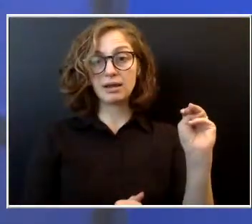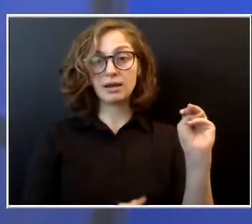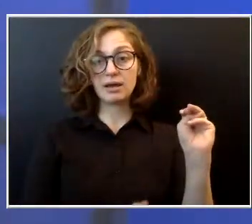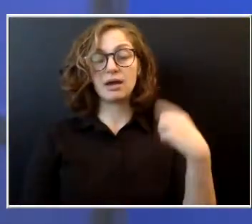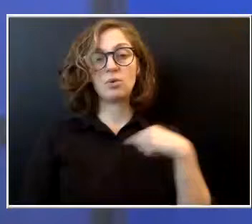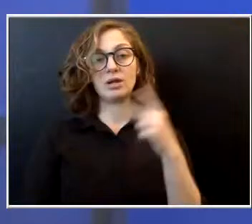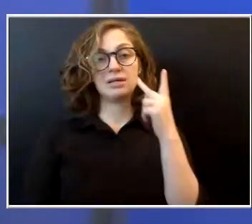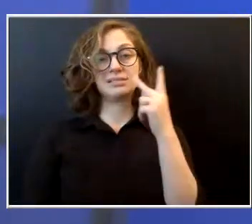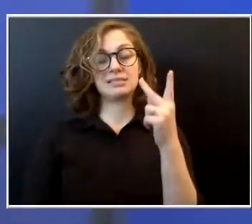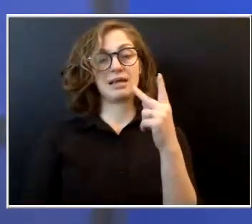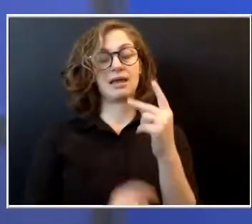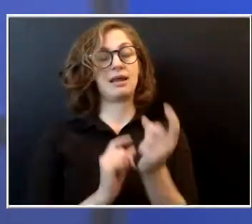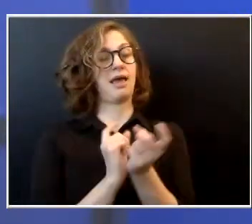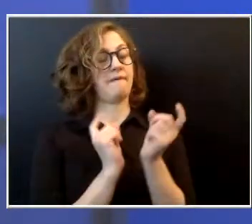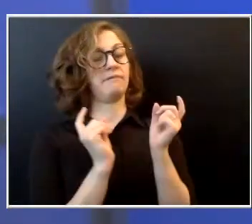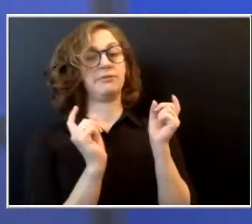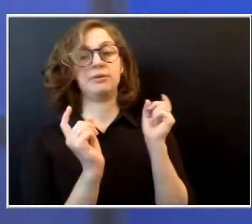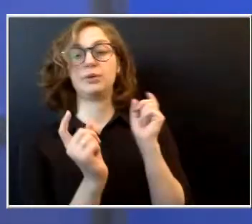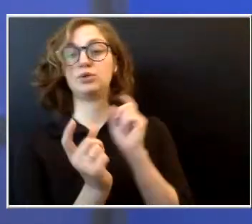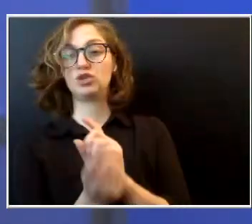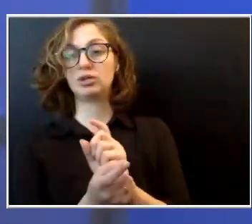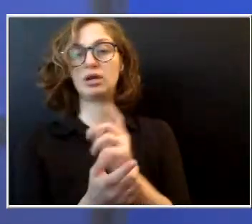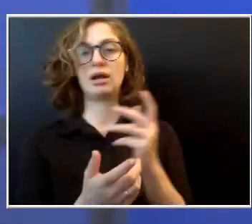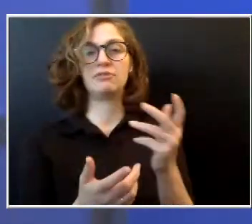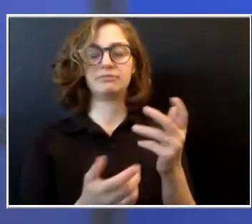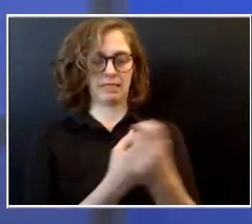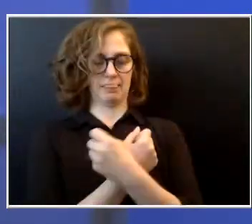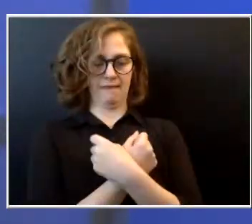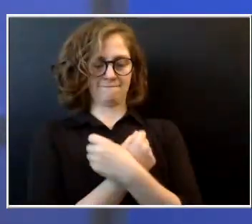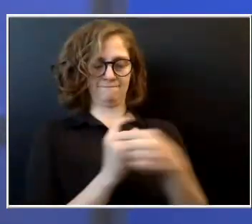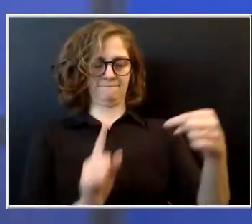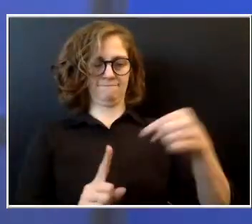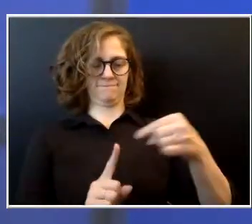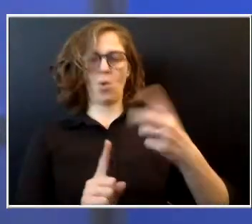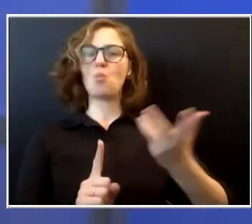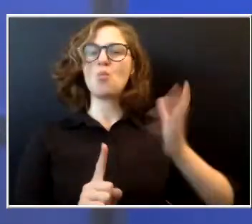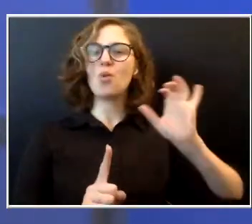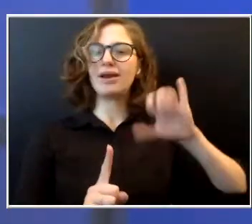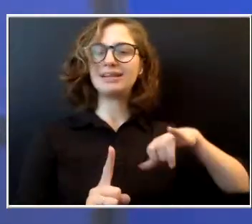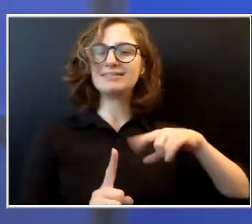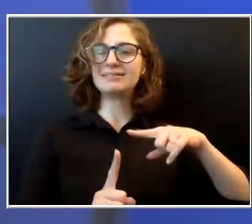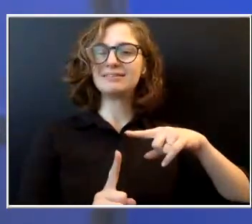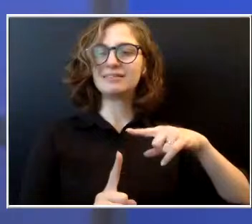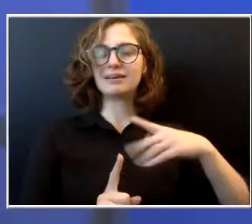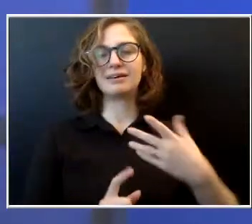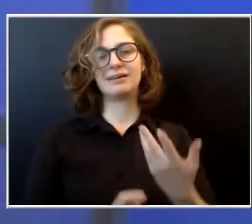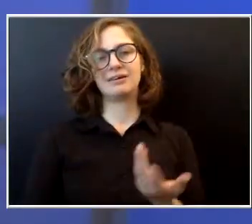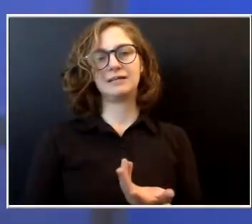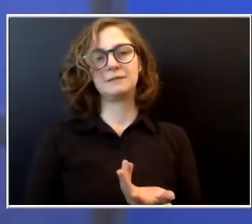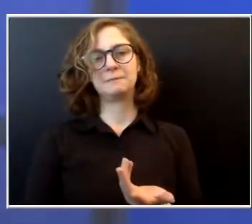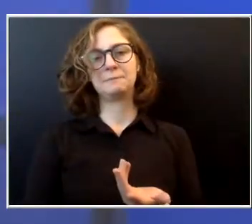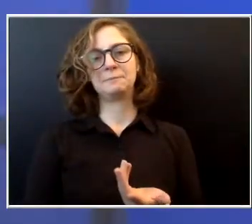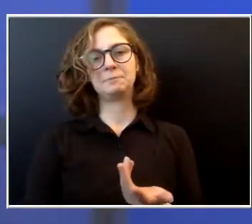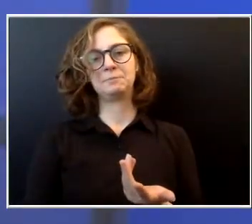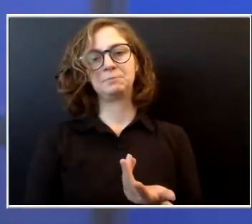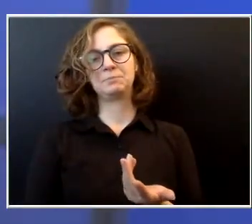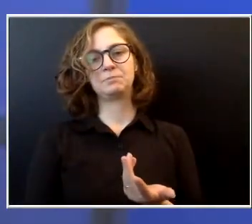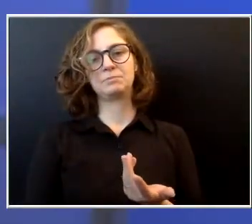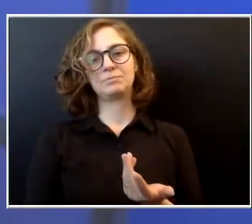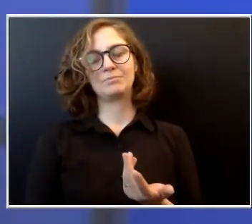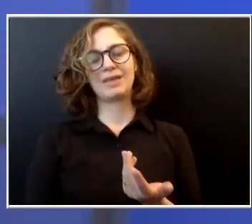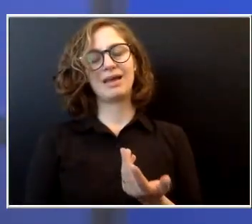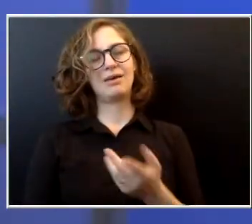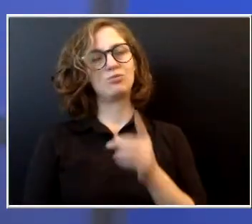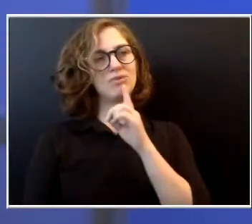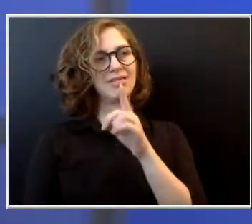think, in terms of what love is. And I think that, the depth and richness of connection,